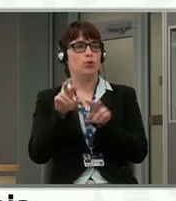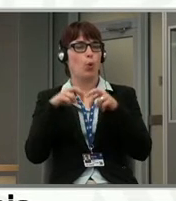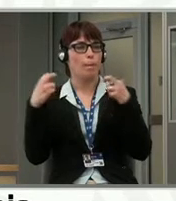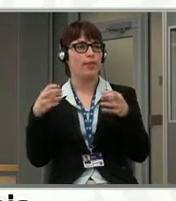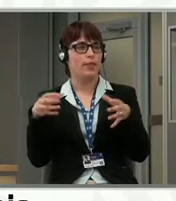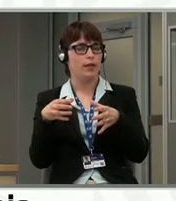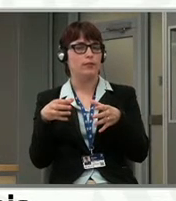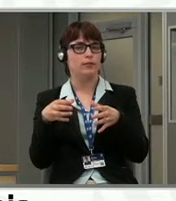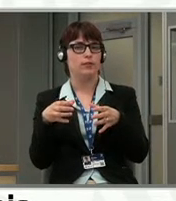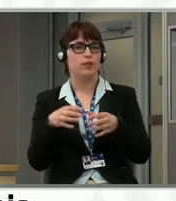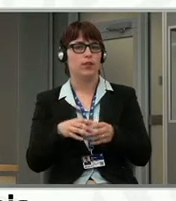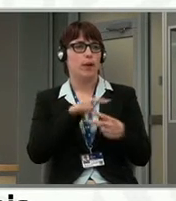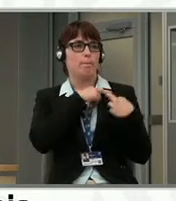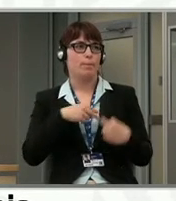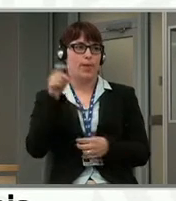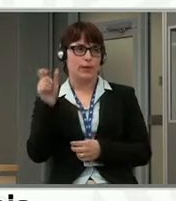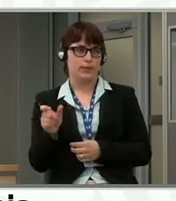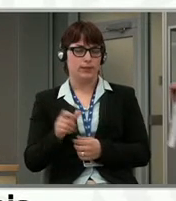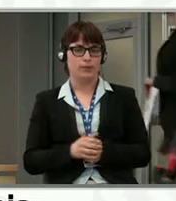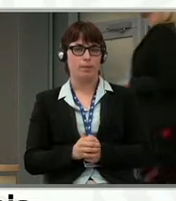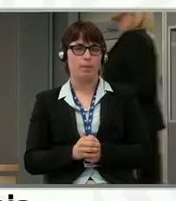he's a member of EDF